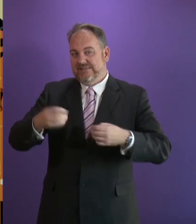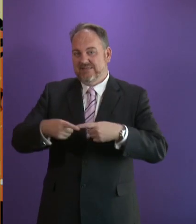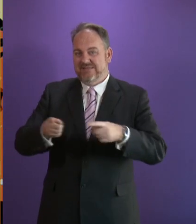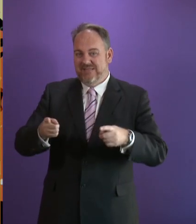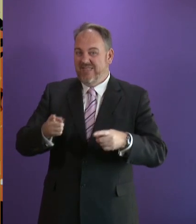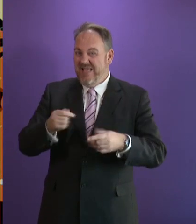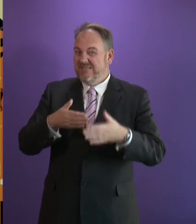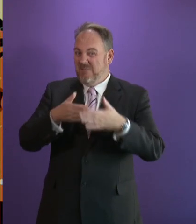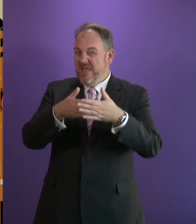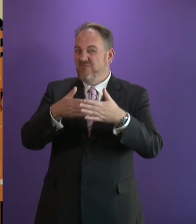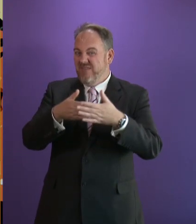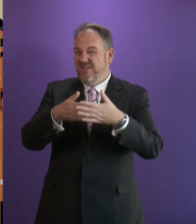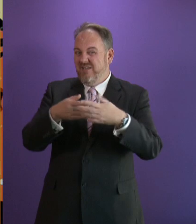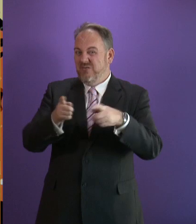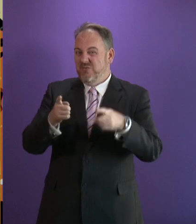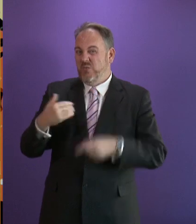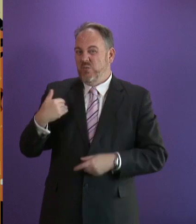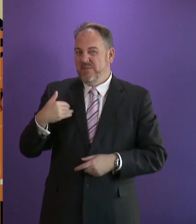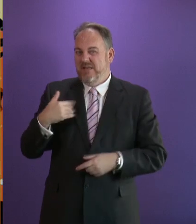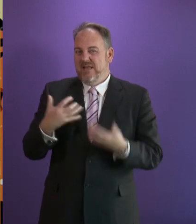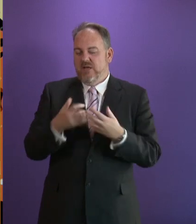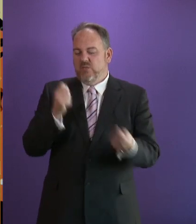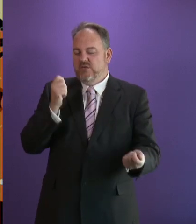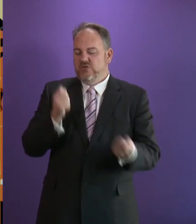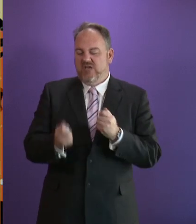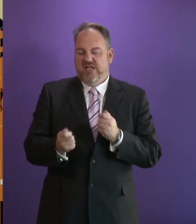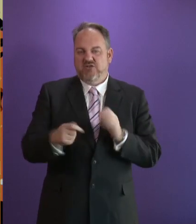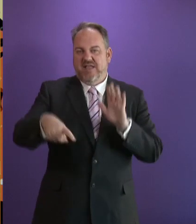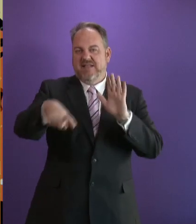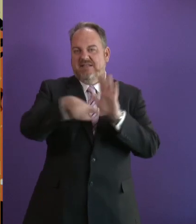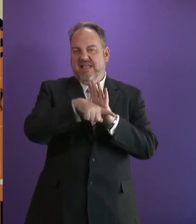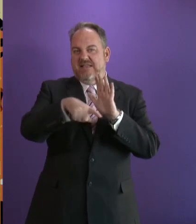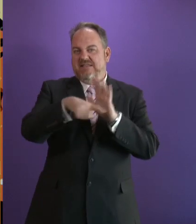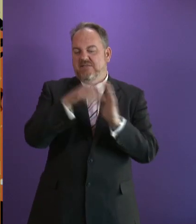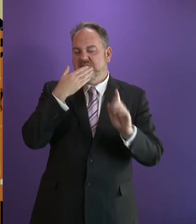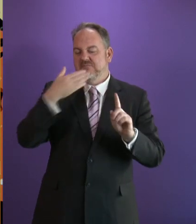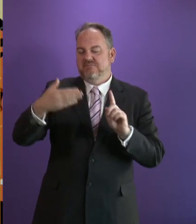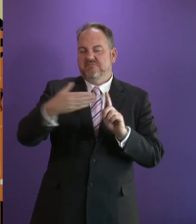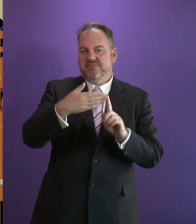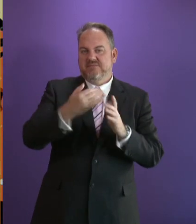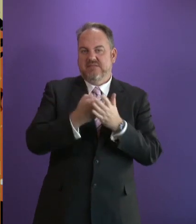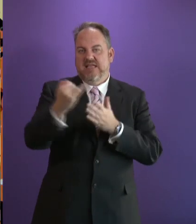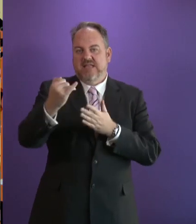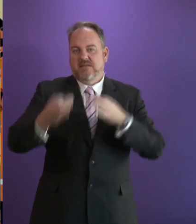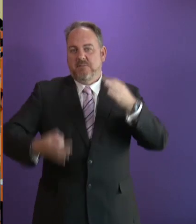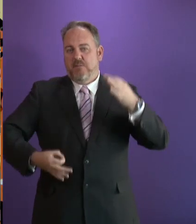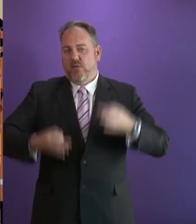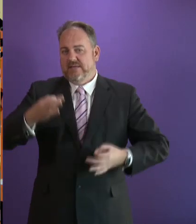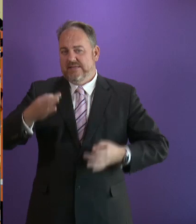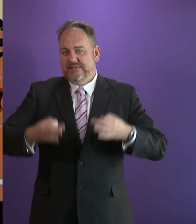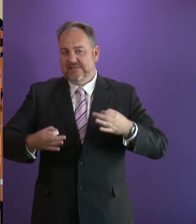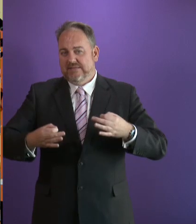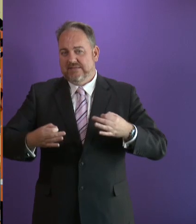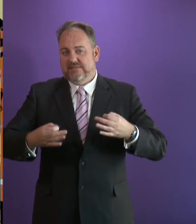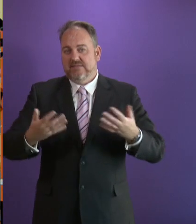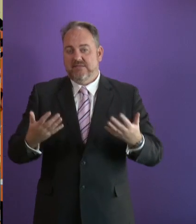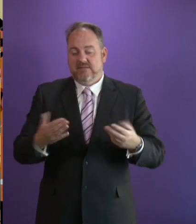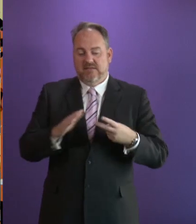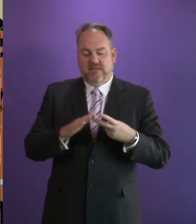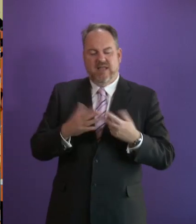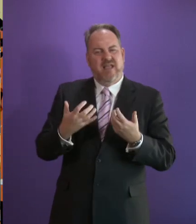women standing. What can we do to change that negative attitude? And Emily's asking, how can we combat the